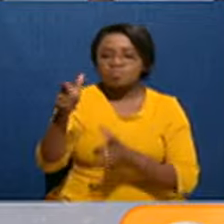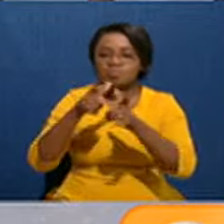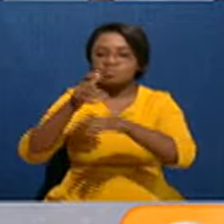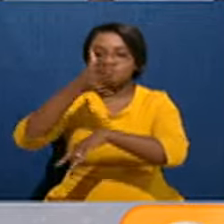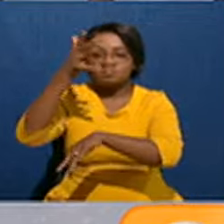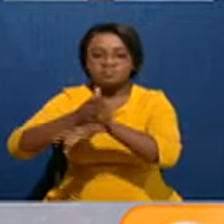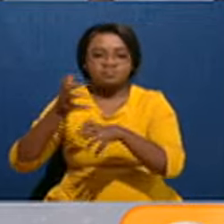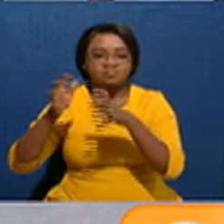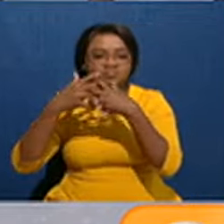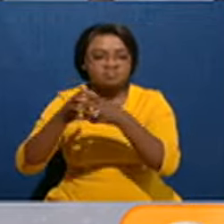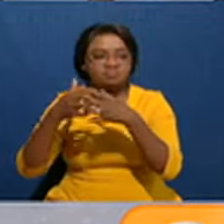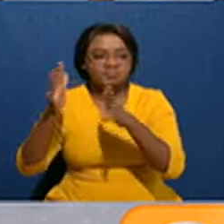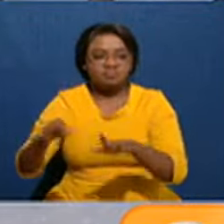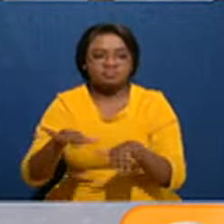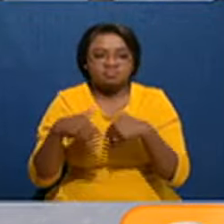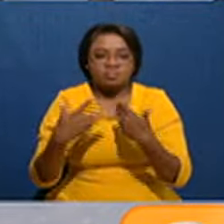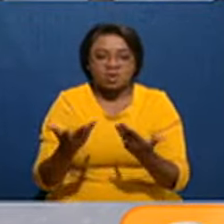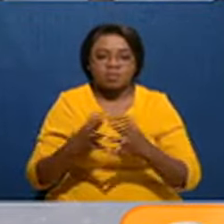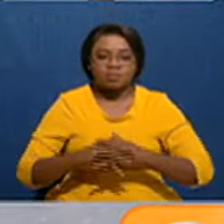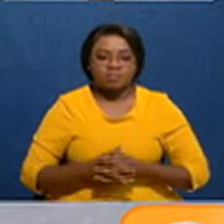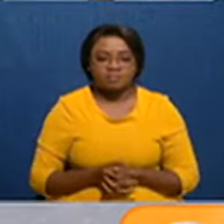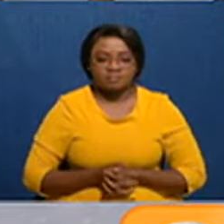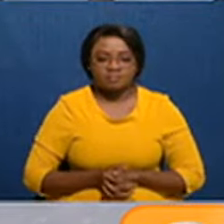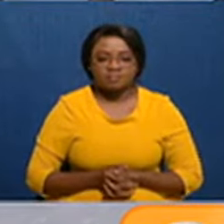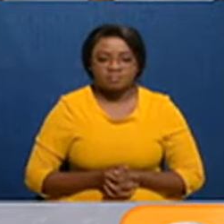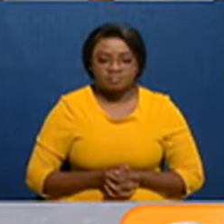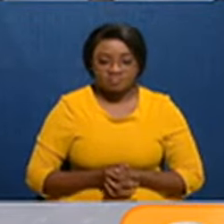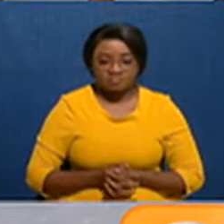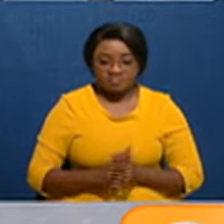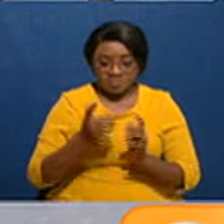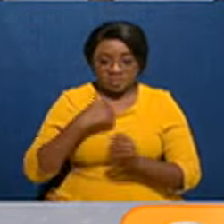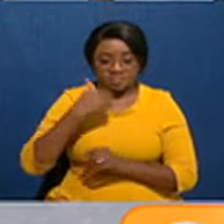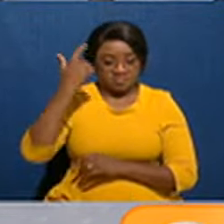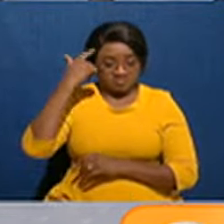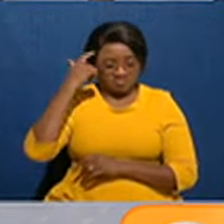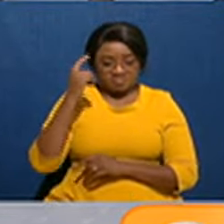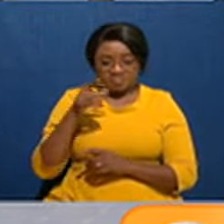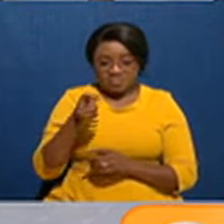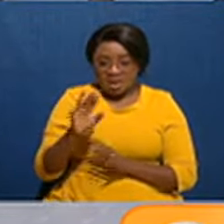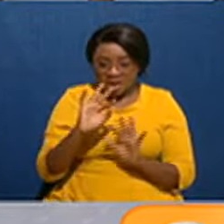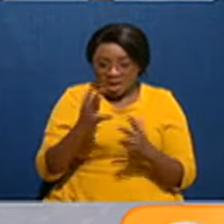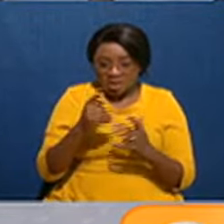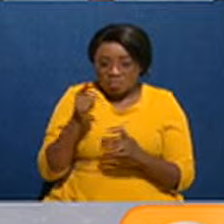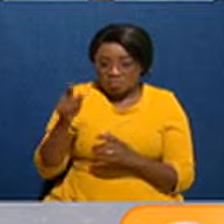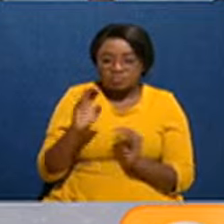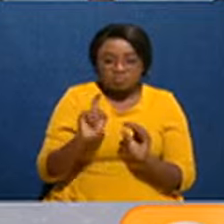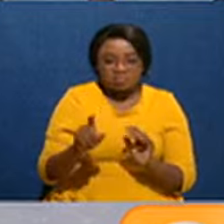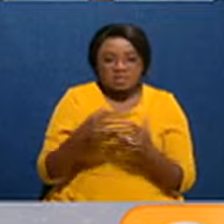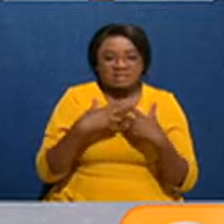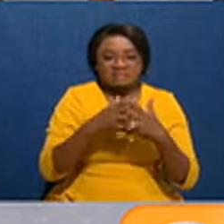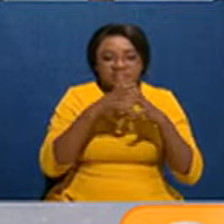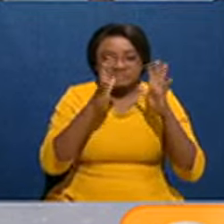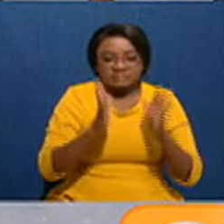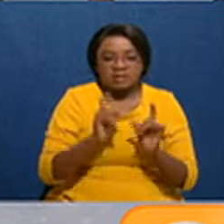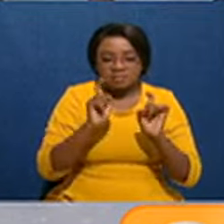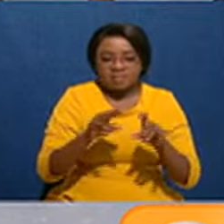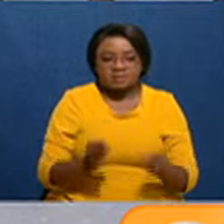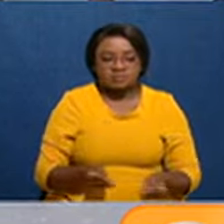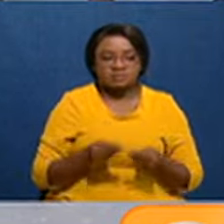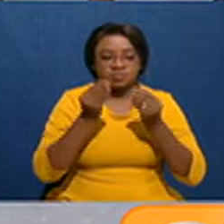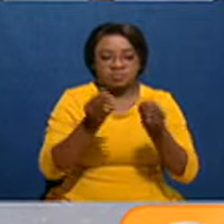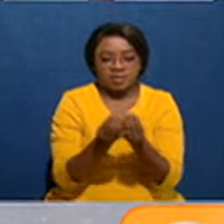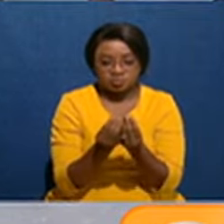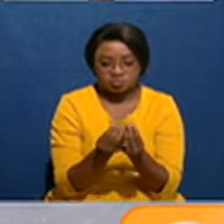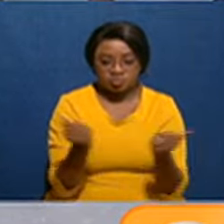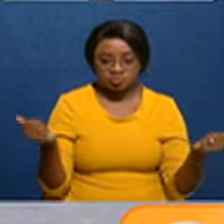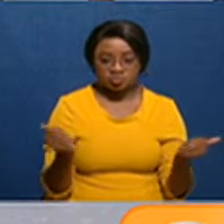I must say, the manner in which an engineer is designed is to provide solution to humanity. And